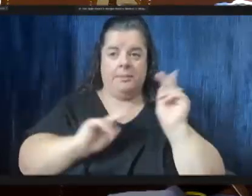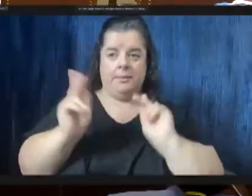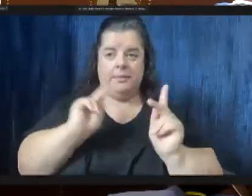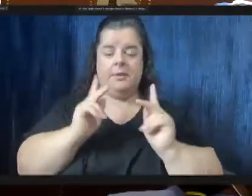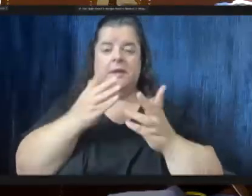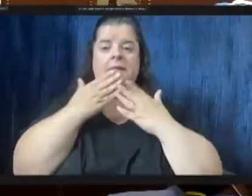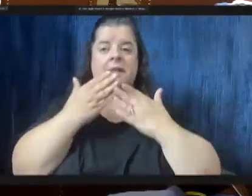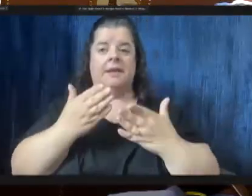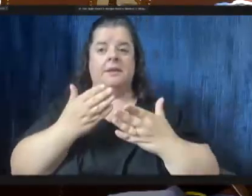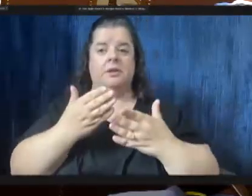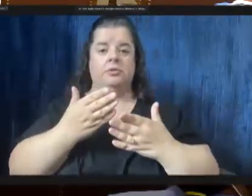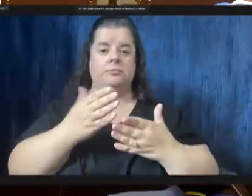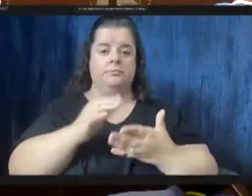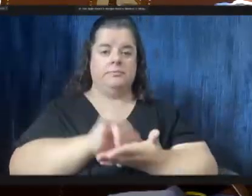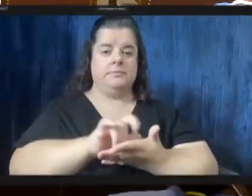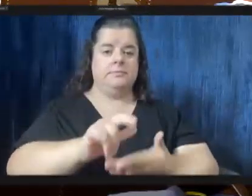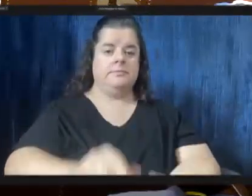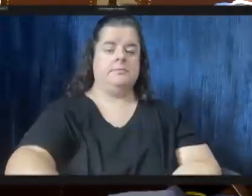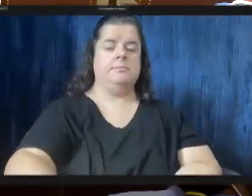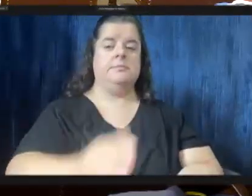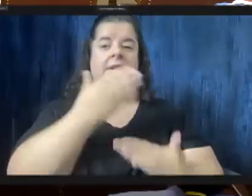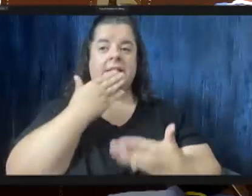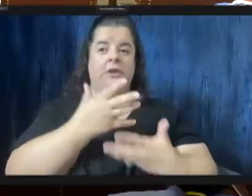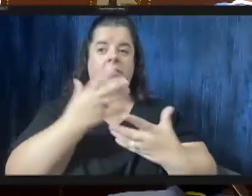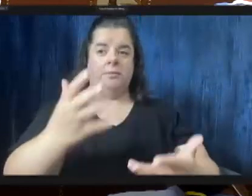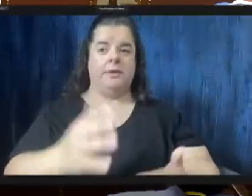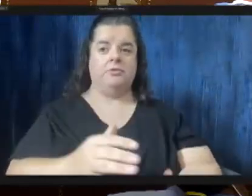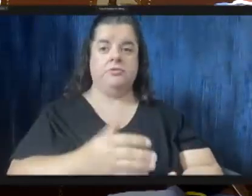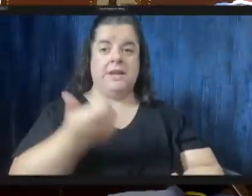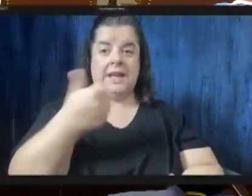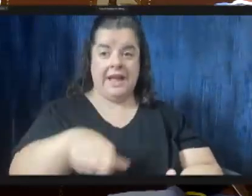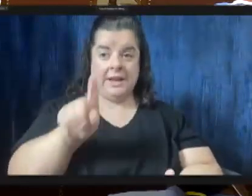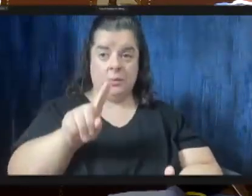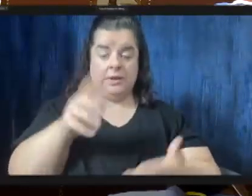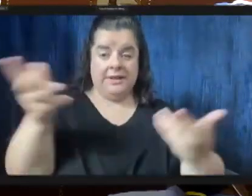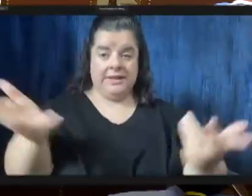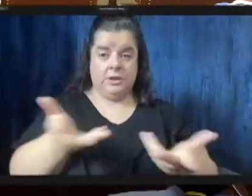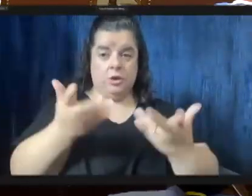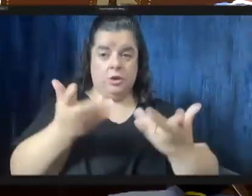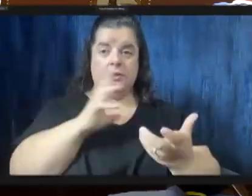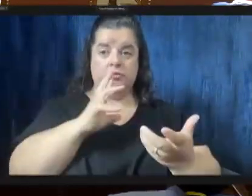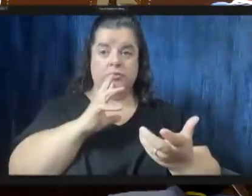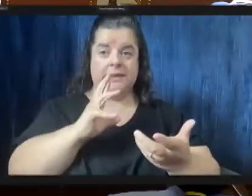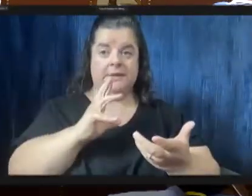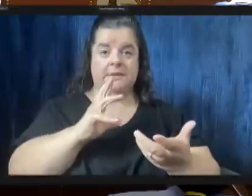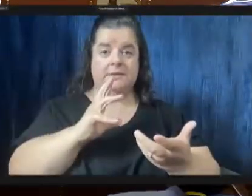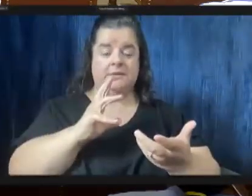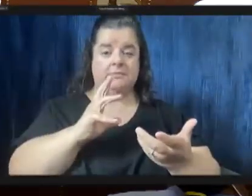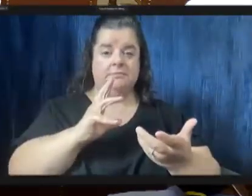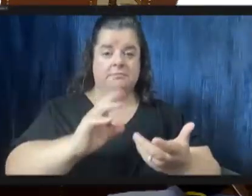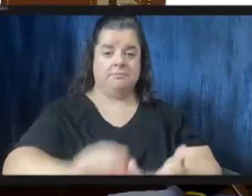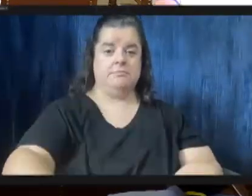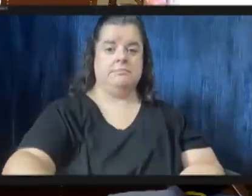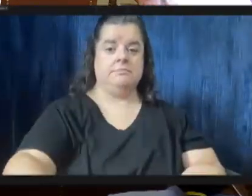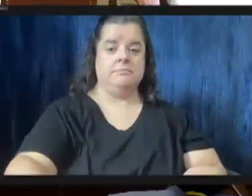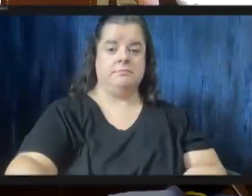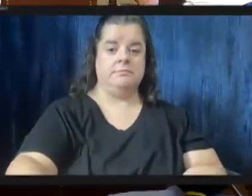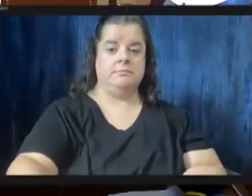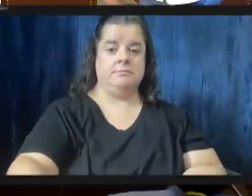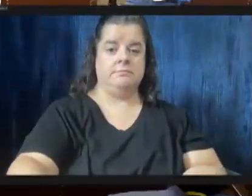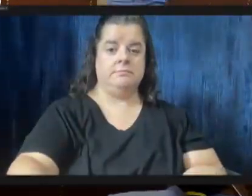Thank you, and I yield. Thank you very much. Is there anyone in the chambers who wishes to address City Council?